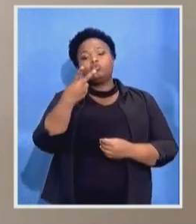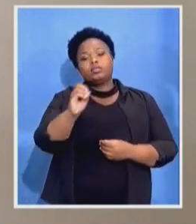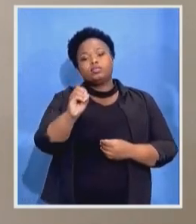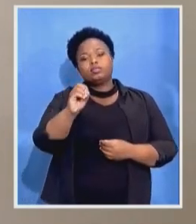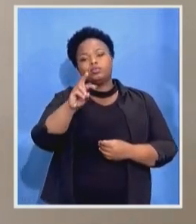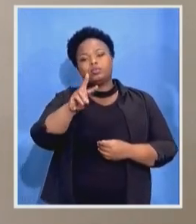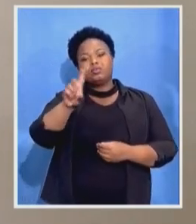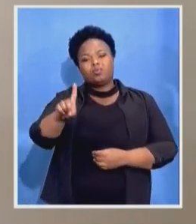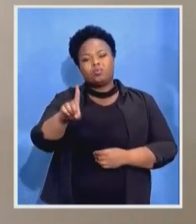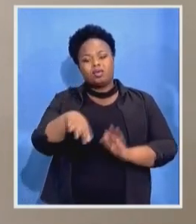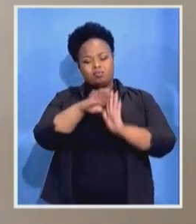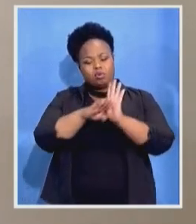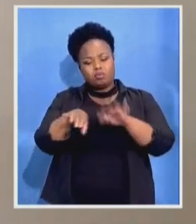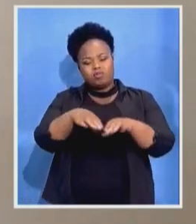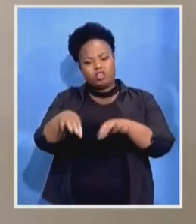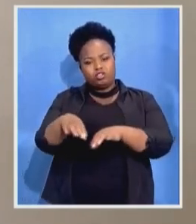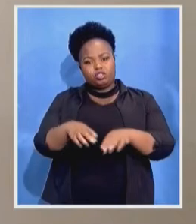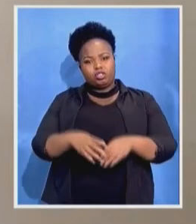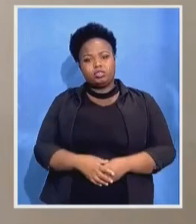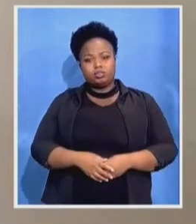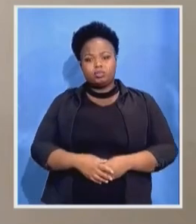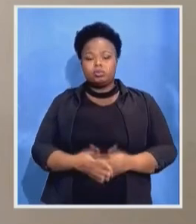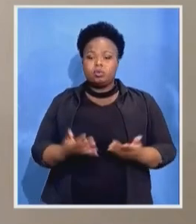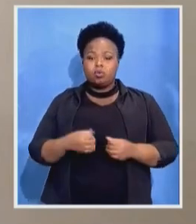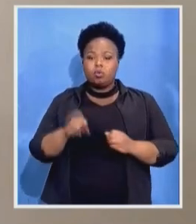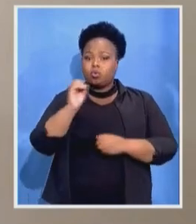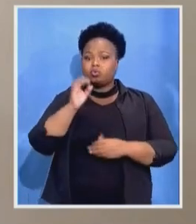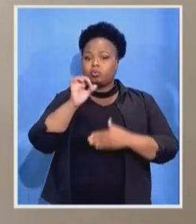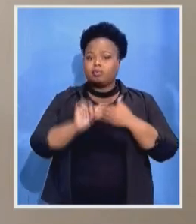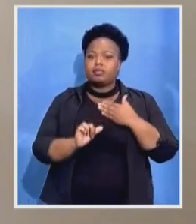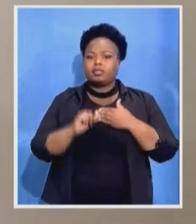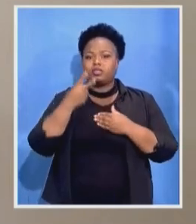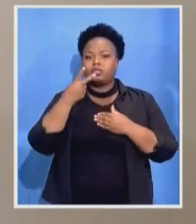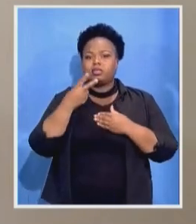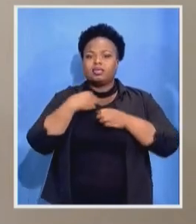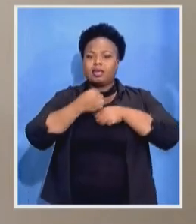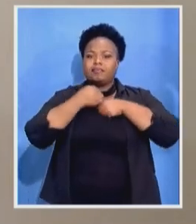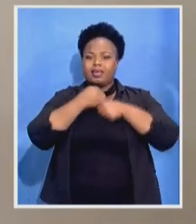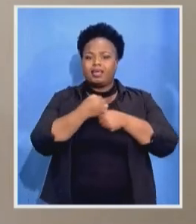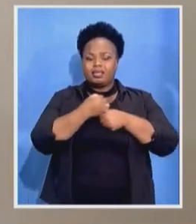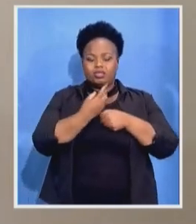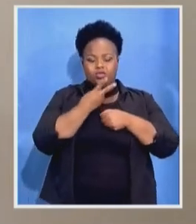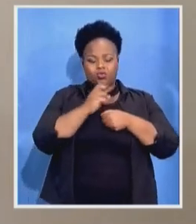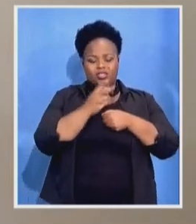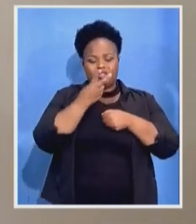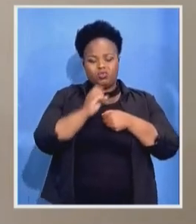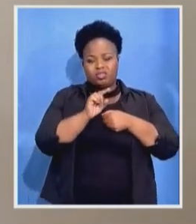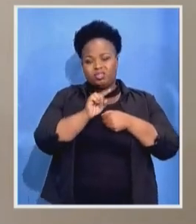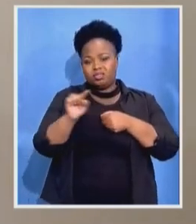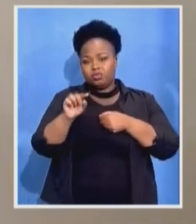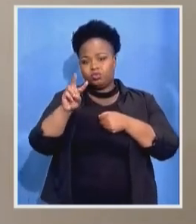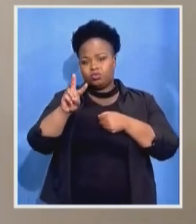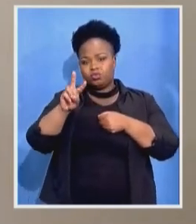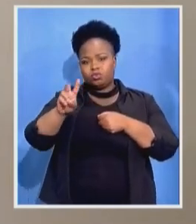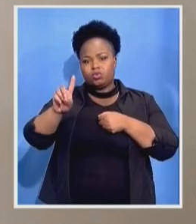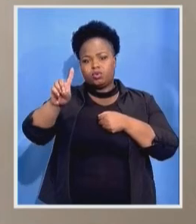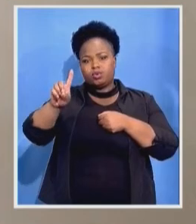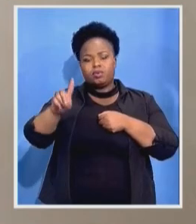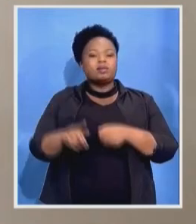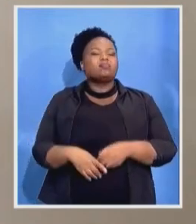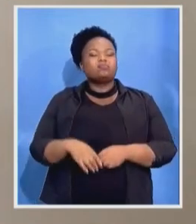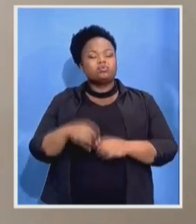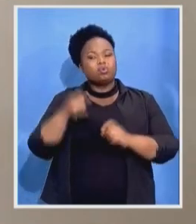campaign 2020 to 2021 objectives, which is eradication of